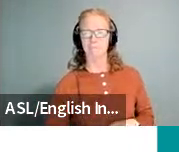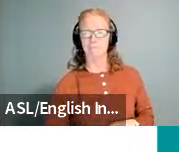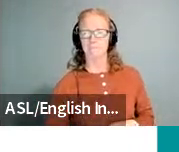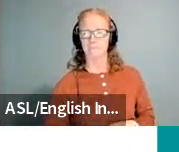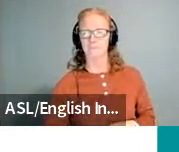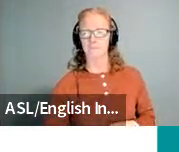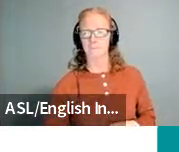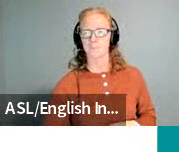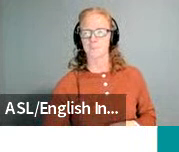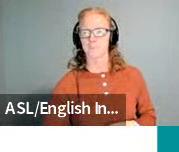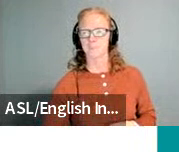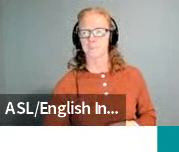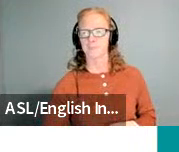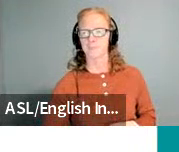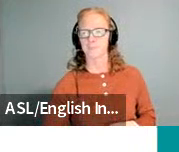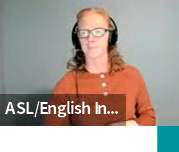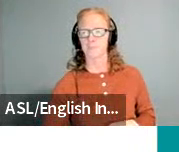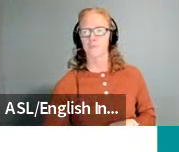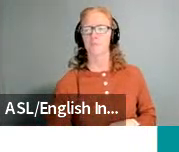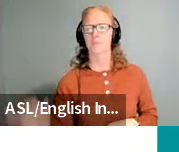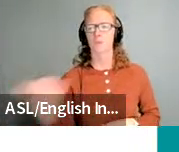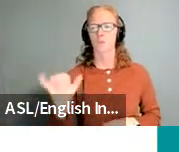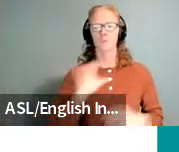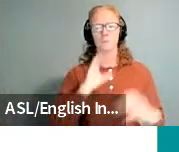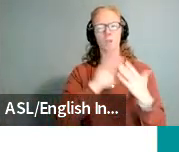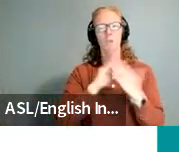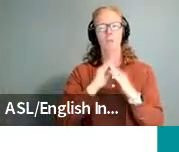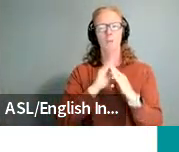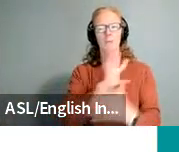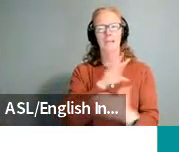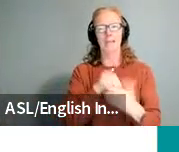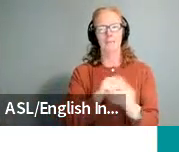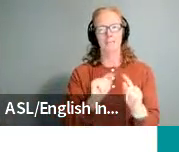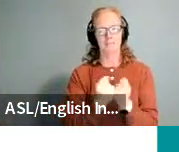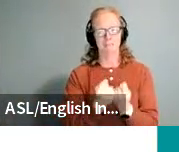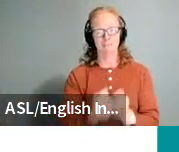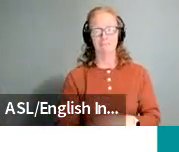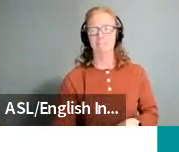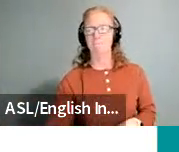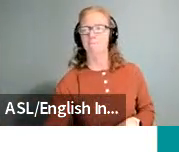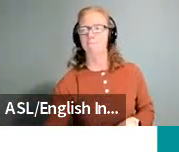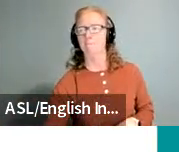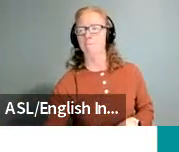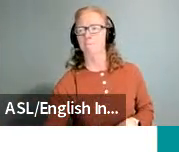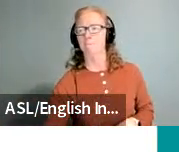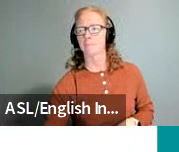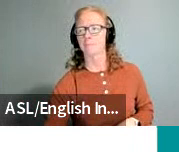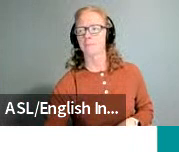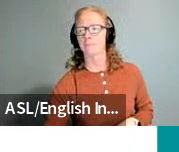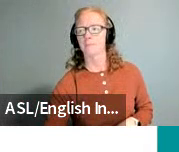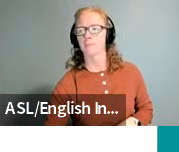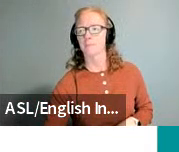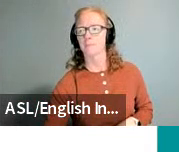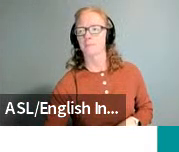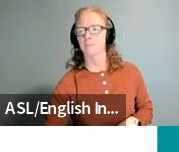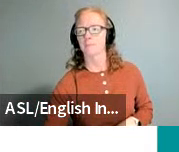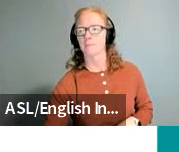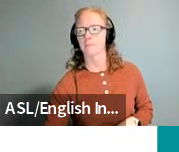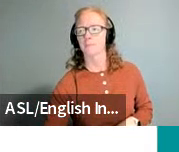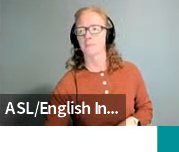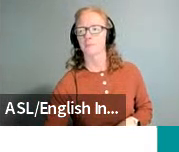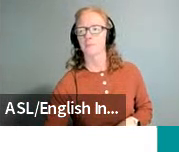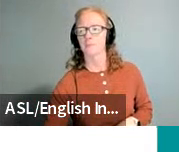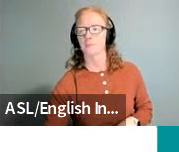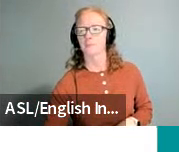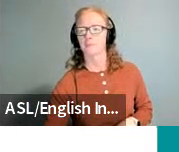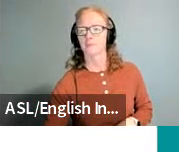engagement team. And so I'm just going to go over a few highlights of the community engagement that we have done thus far since the last time that we